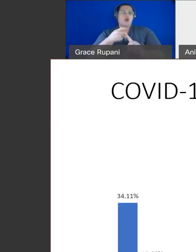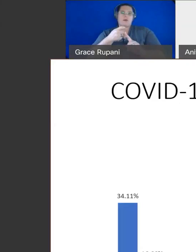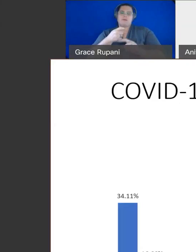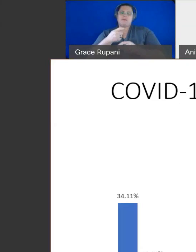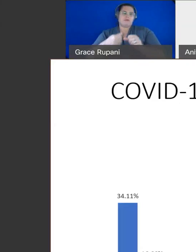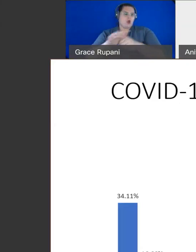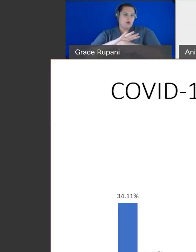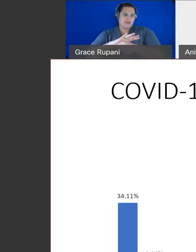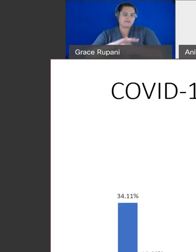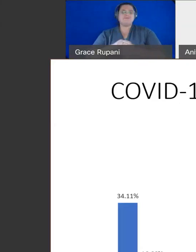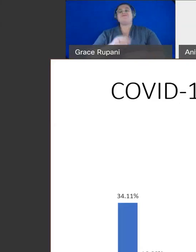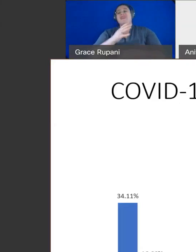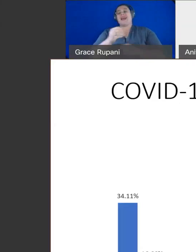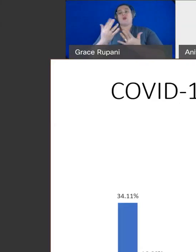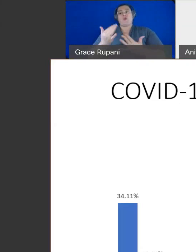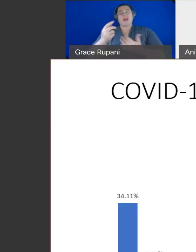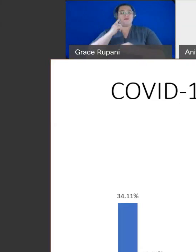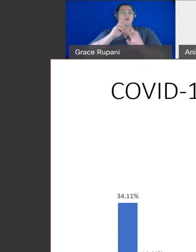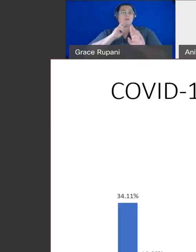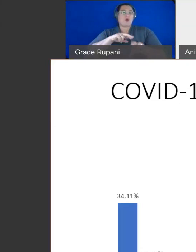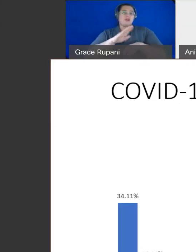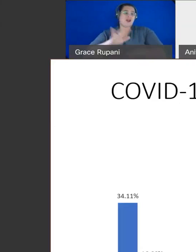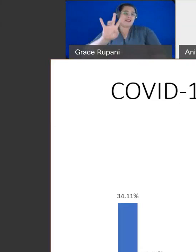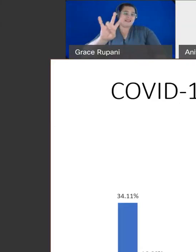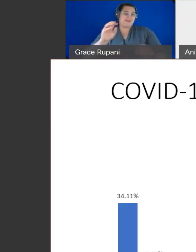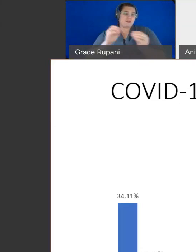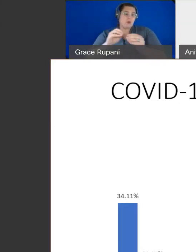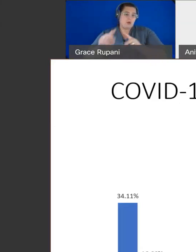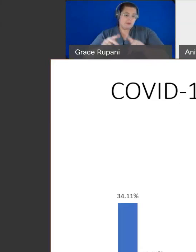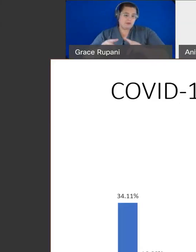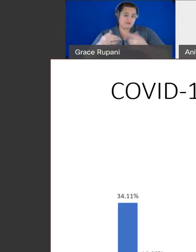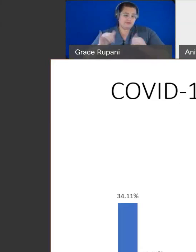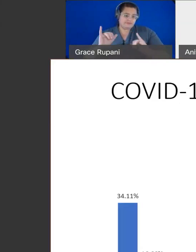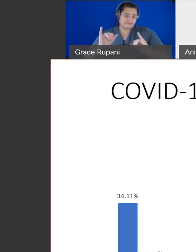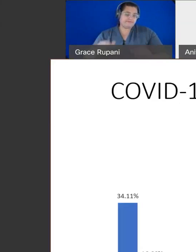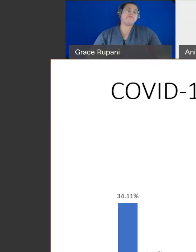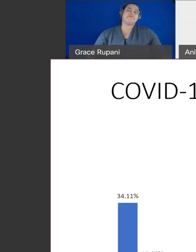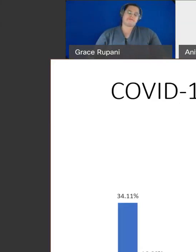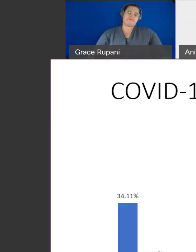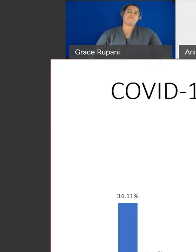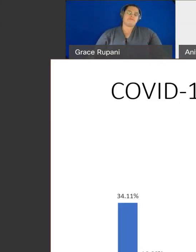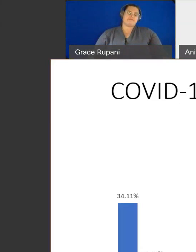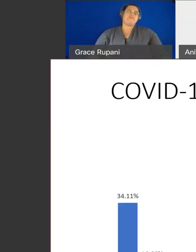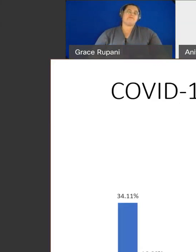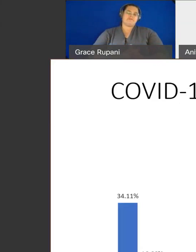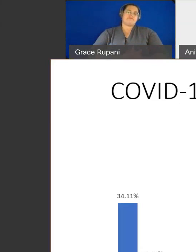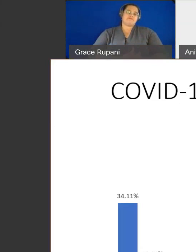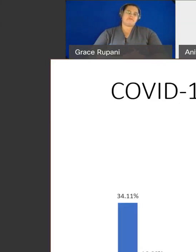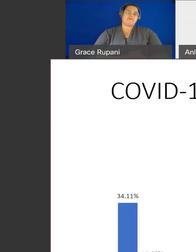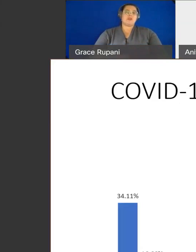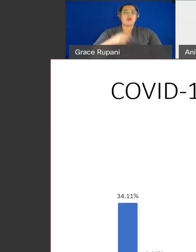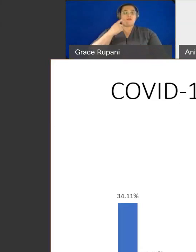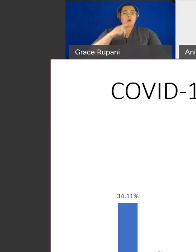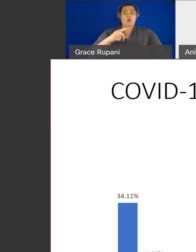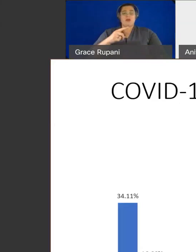final determination from OCME about the cause of death. And so in terms of the mortality rate